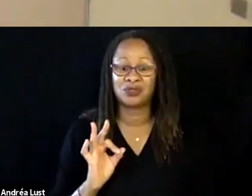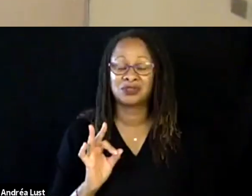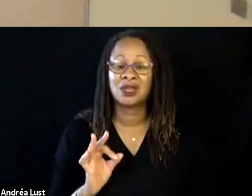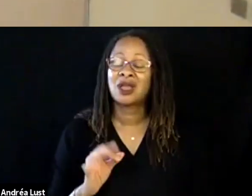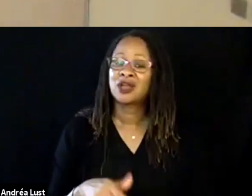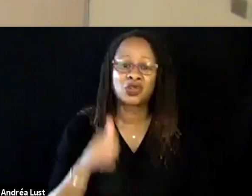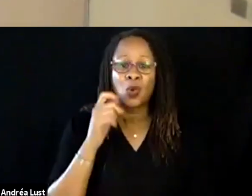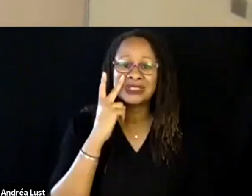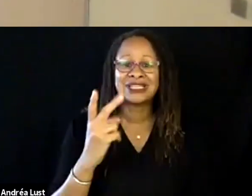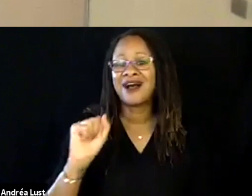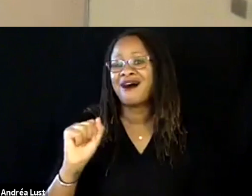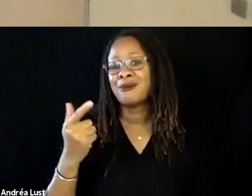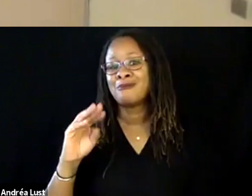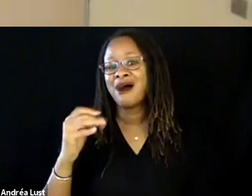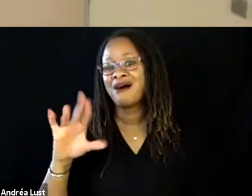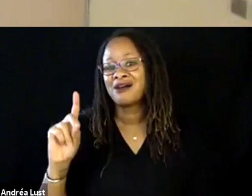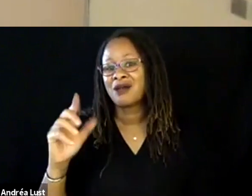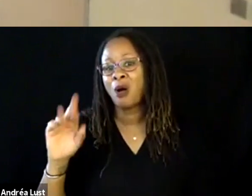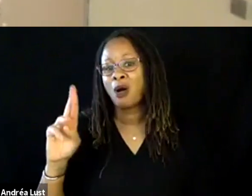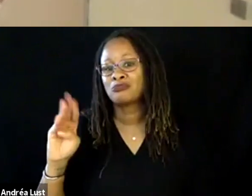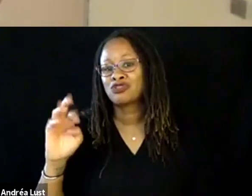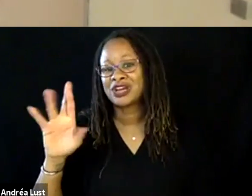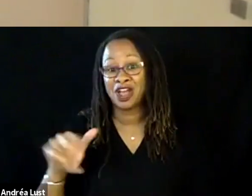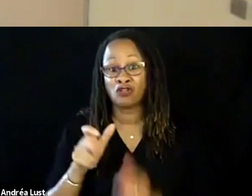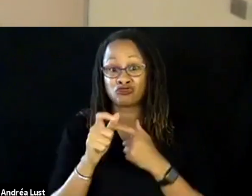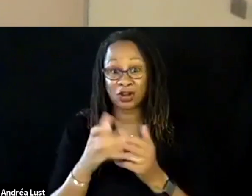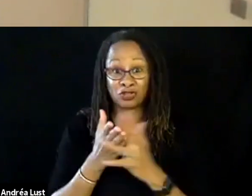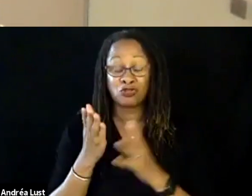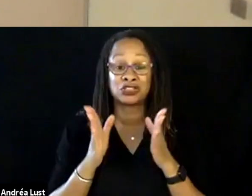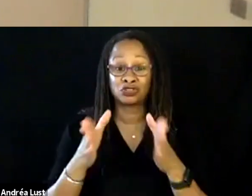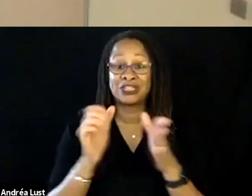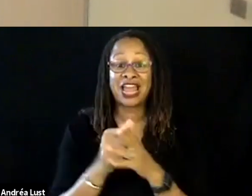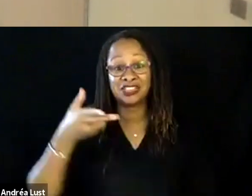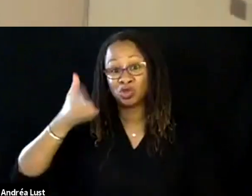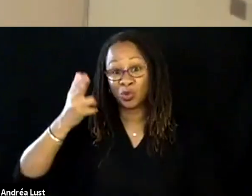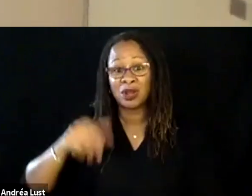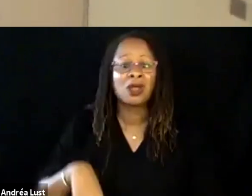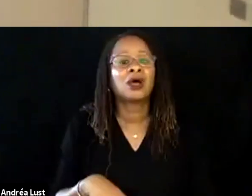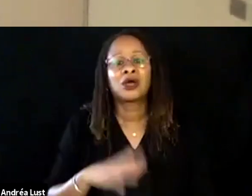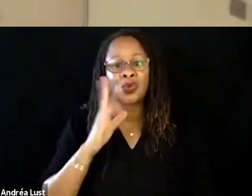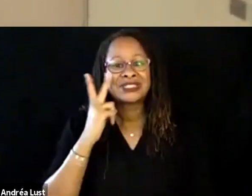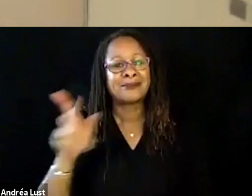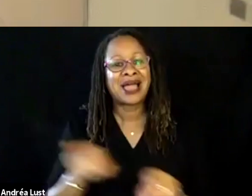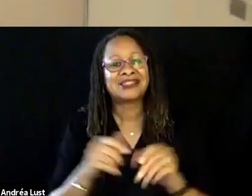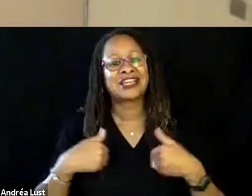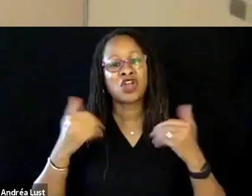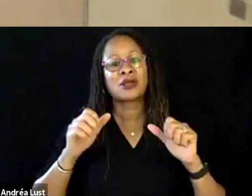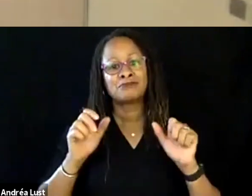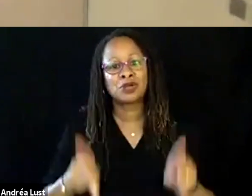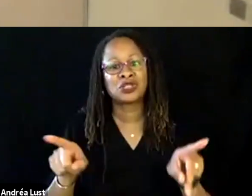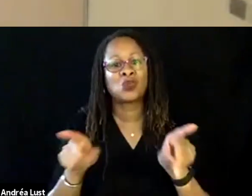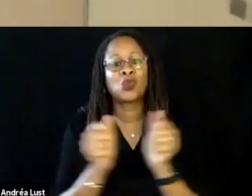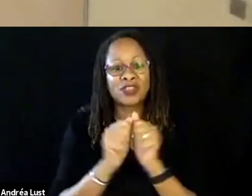see Ahmaud Arbery running through that street and shoot him. You will see him as a young person who has potential and possibility, and